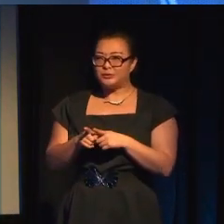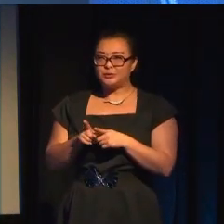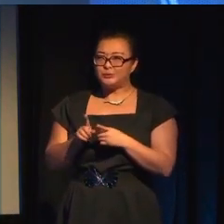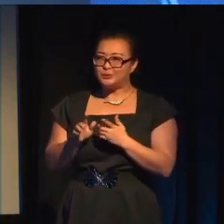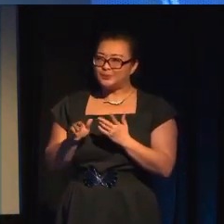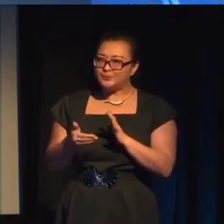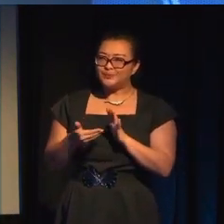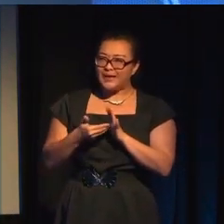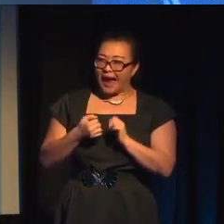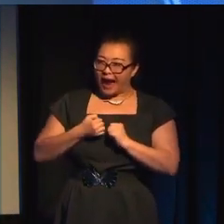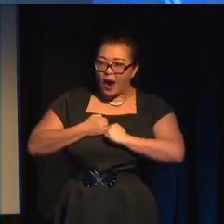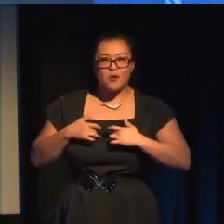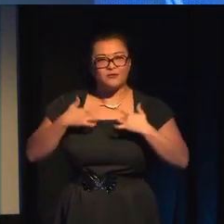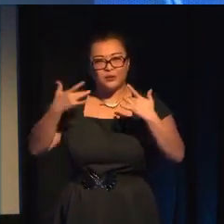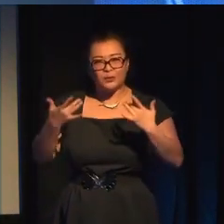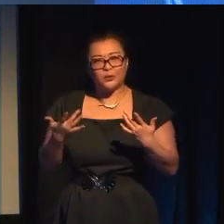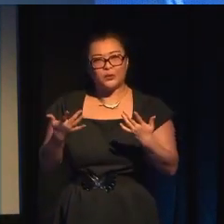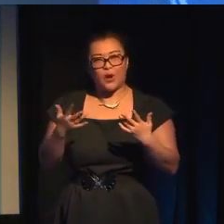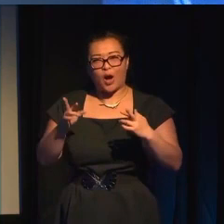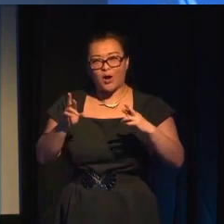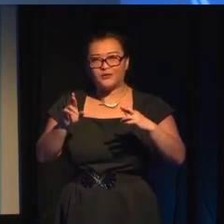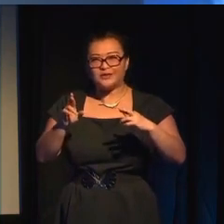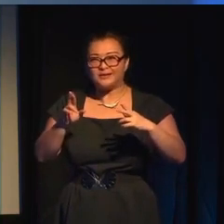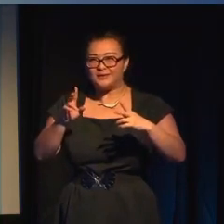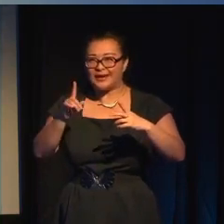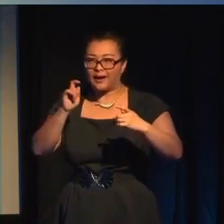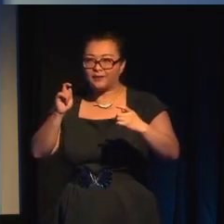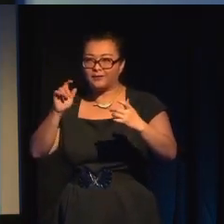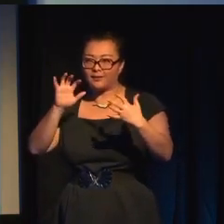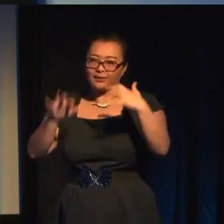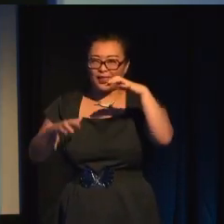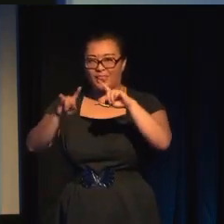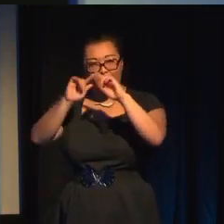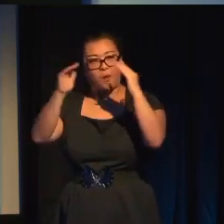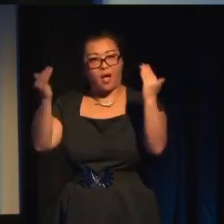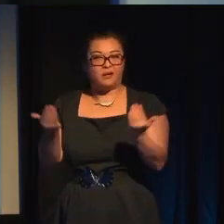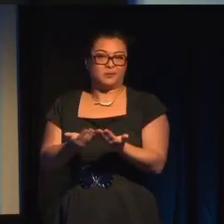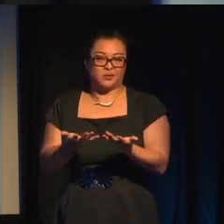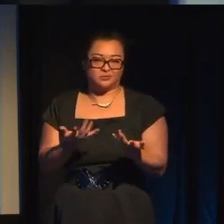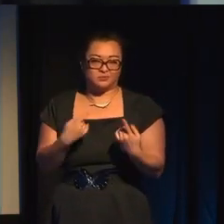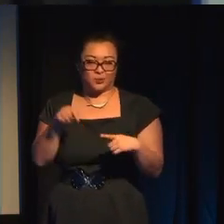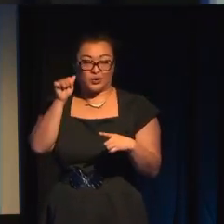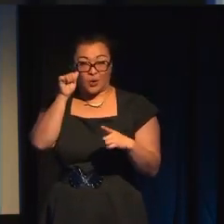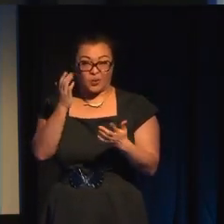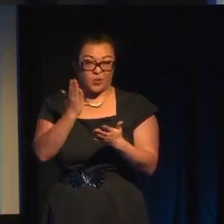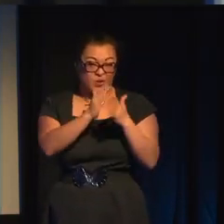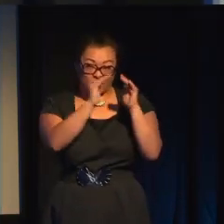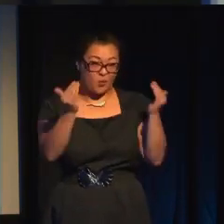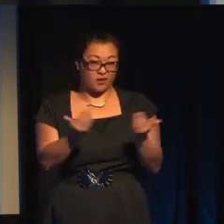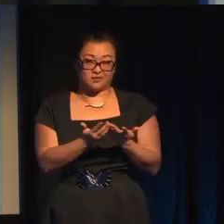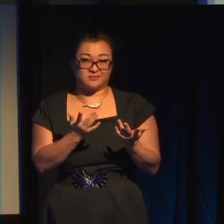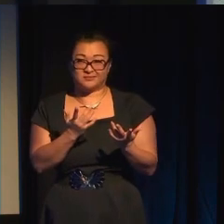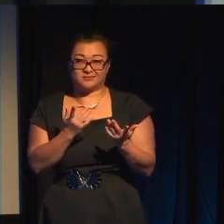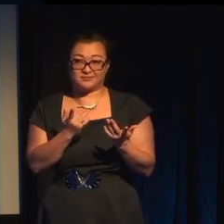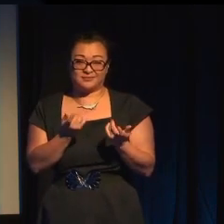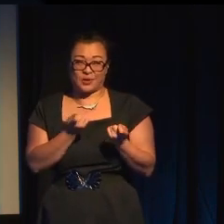hopefully sends it up in a ludicrous way, because God knows, with everything that's going on, I mean, you just have to laugh, don't you? So there